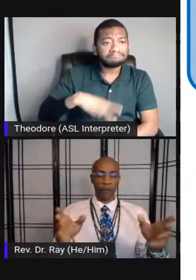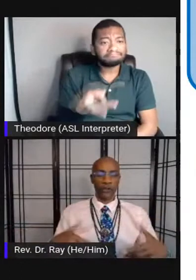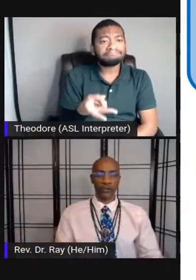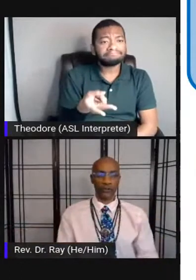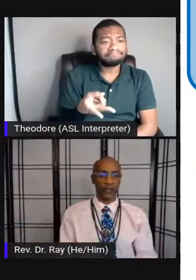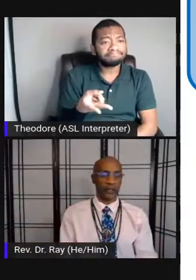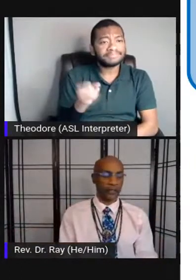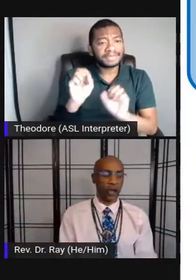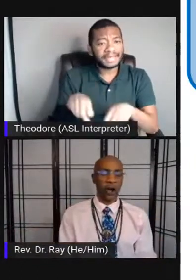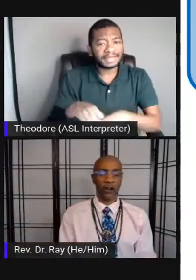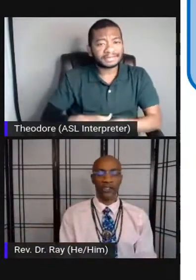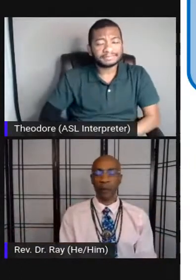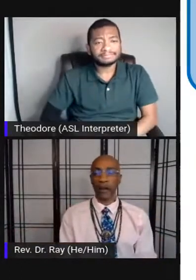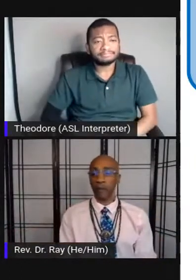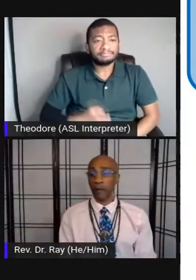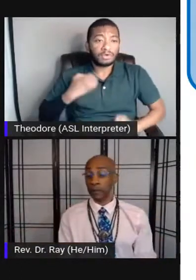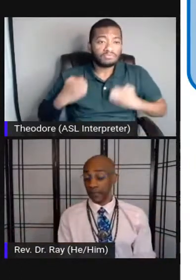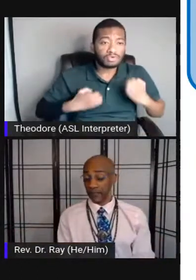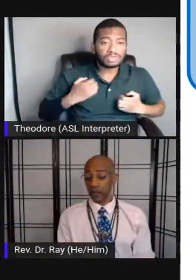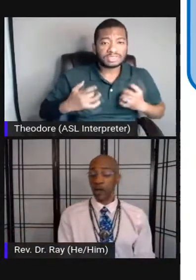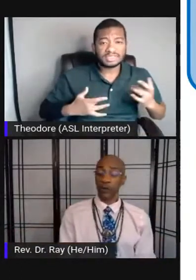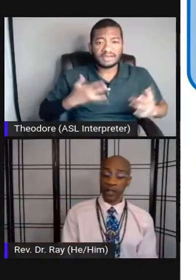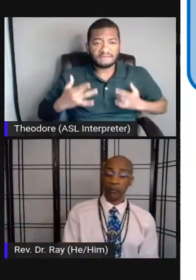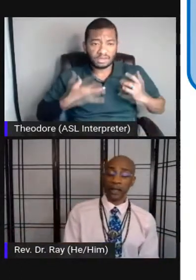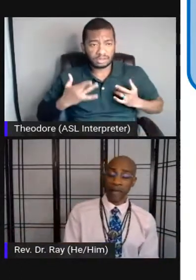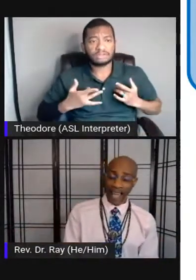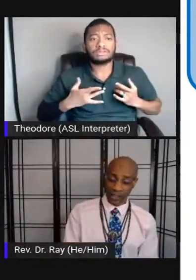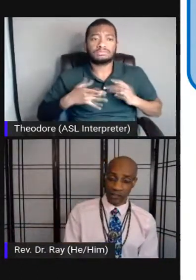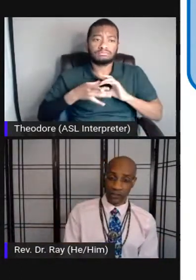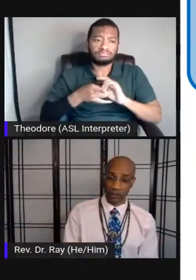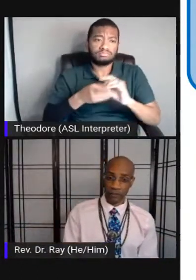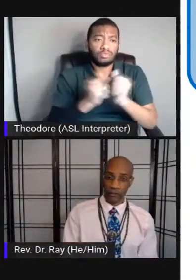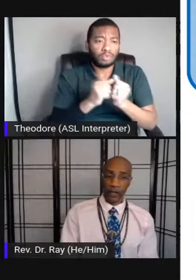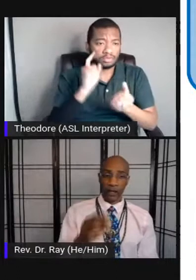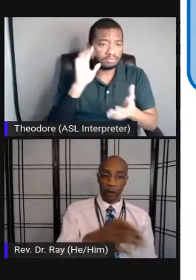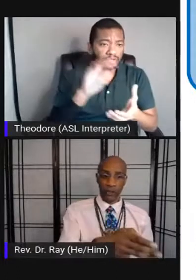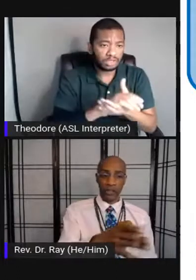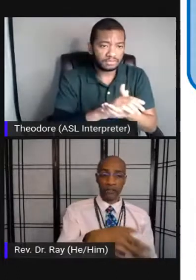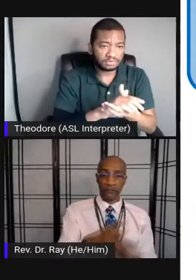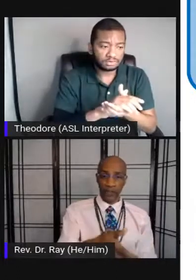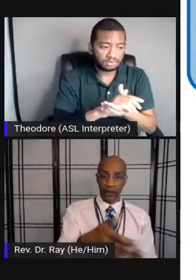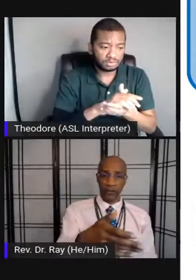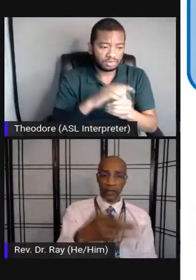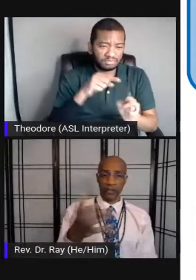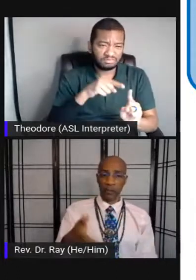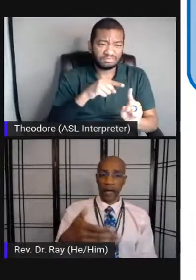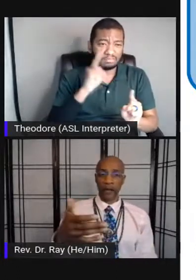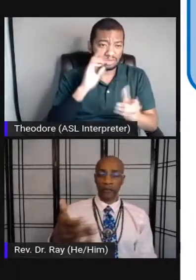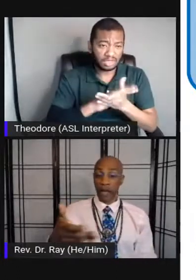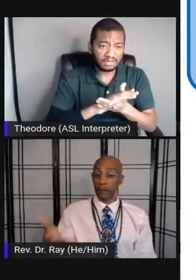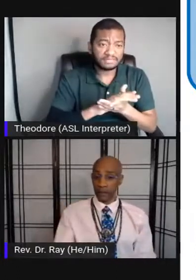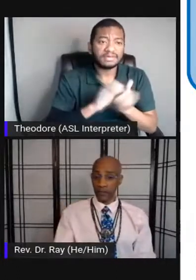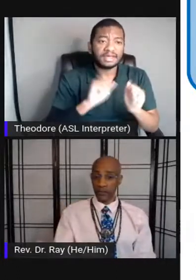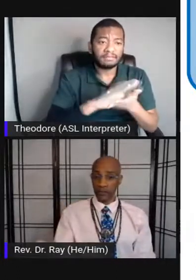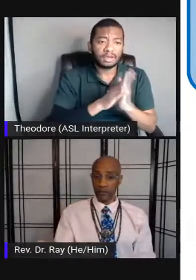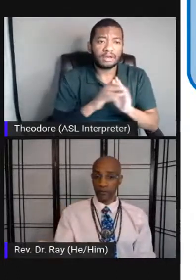So the emotions or feelings are inspired by beliefs, which then become actions. Emotions of fear inspired